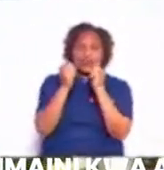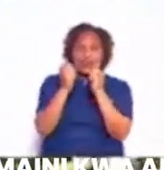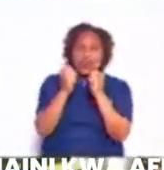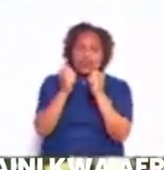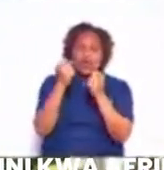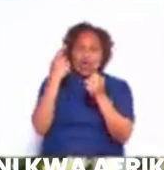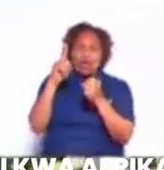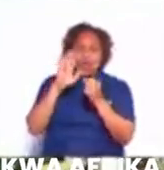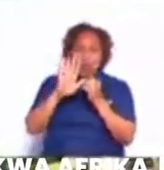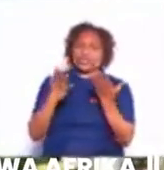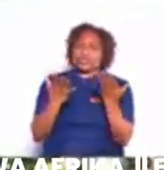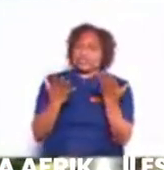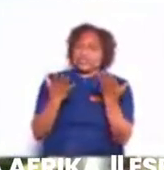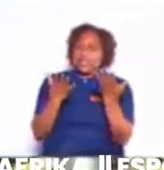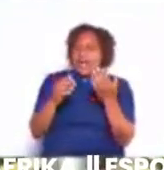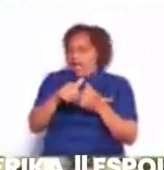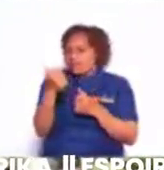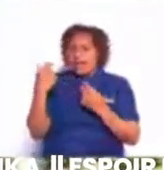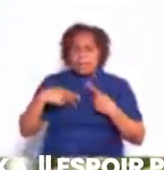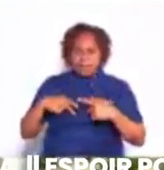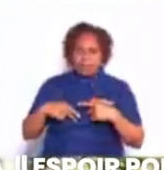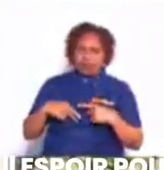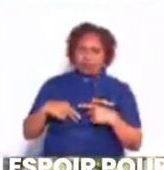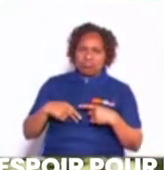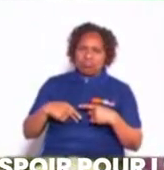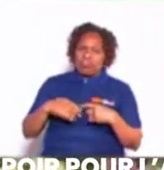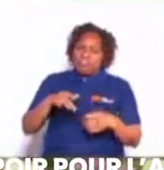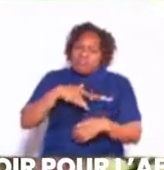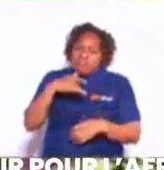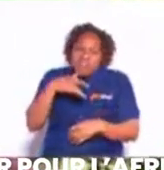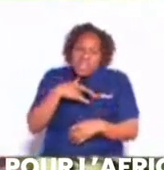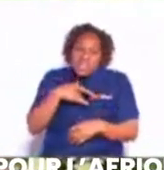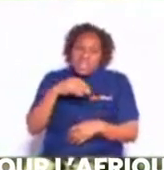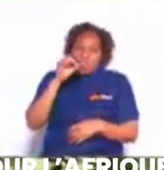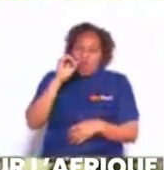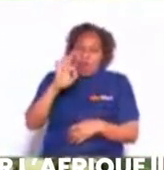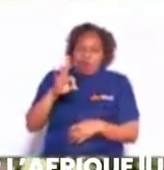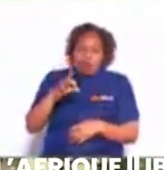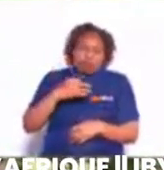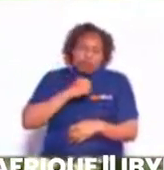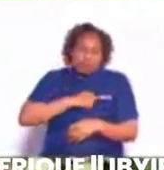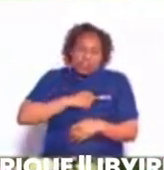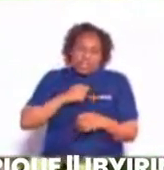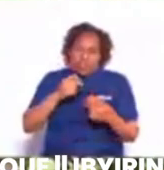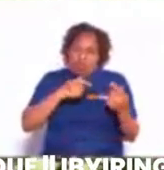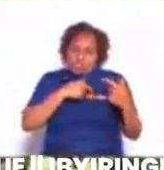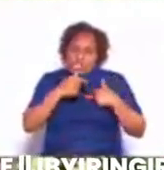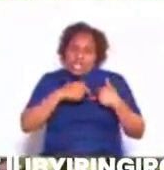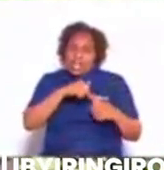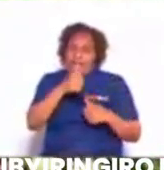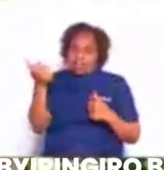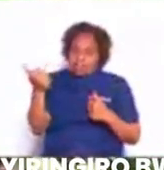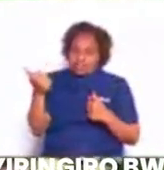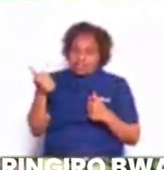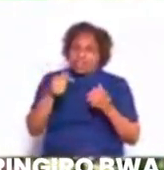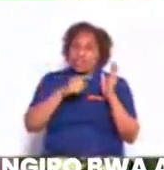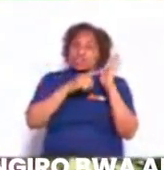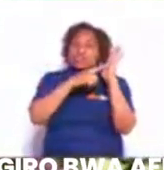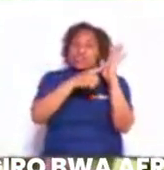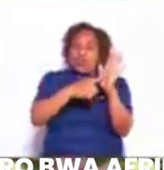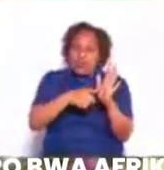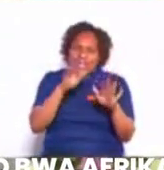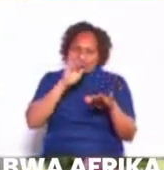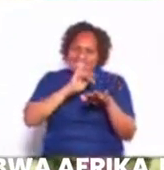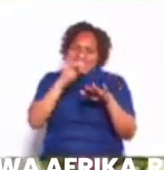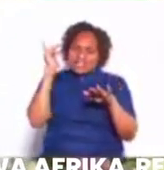curiosity, particularly about other people. Feeling of empathy and concern for others. Showing sensitivity to